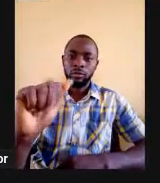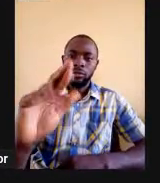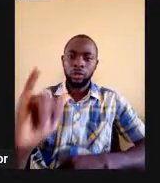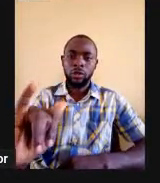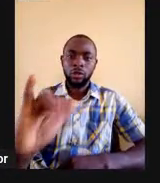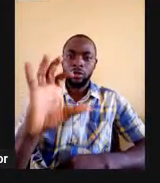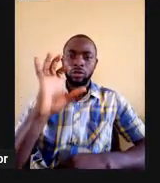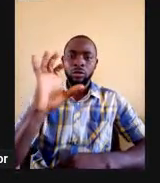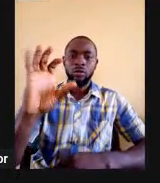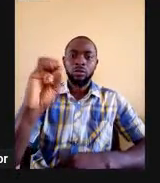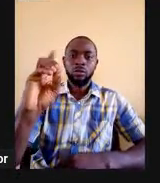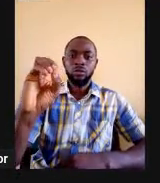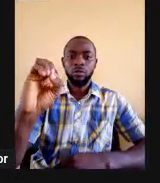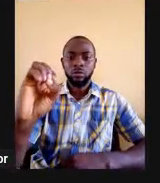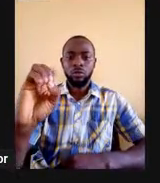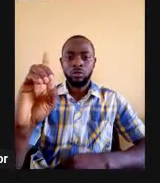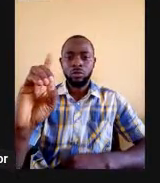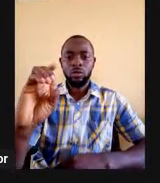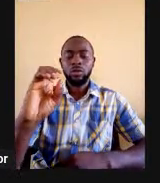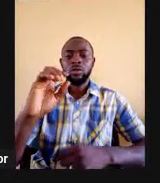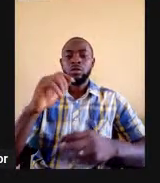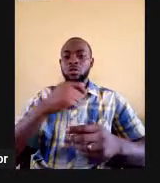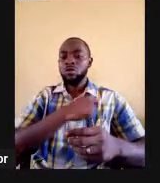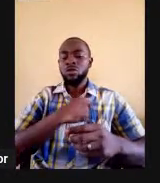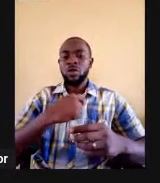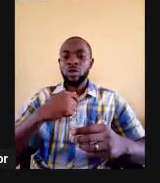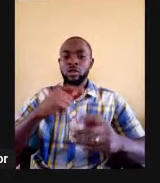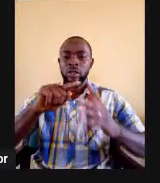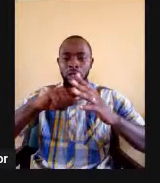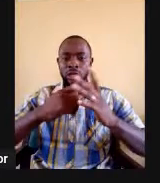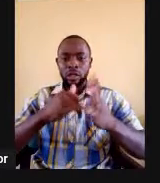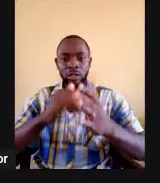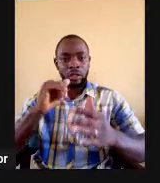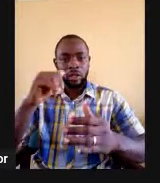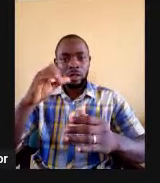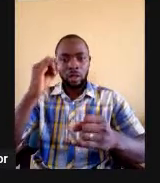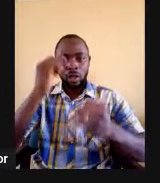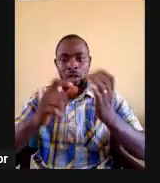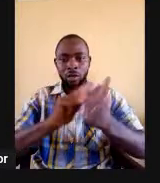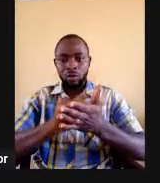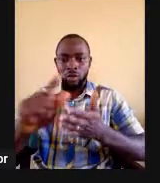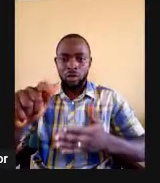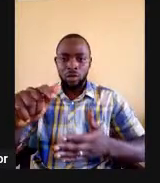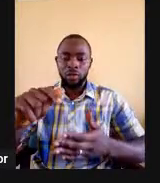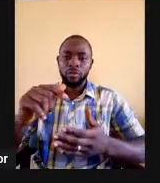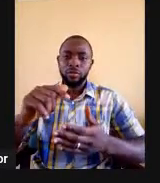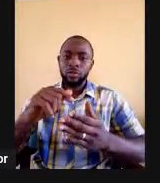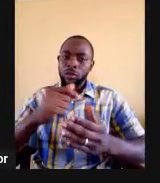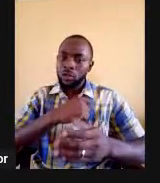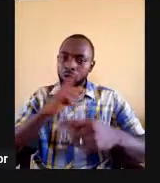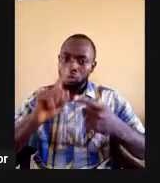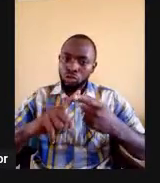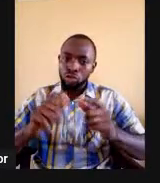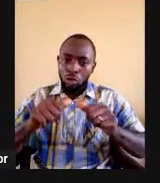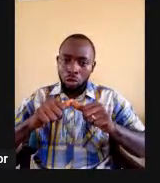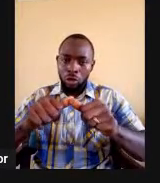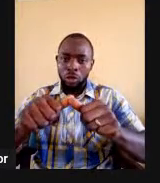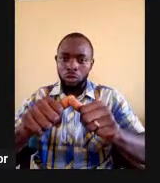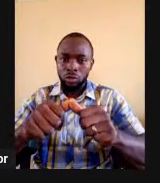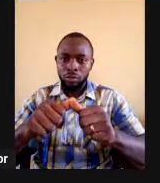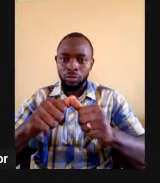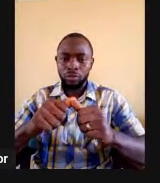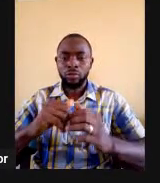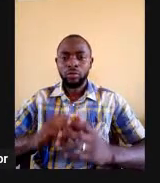got halfway through the class, but we we're able to finish. But today we're going to run through everything. So the next slide, please.